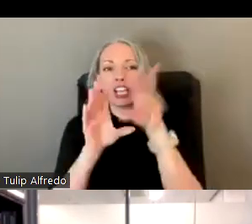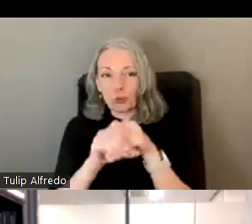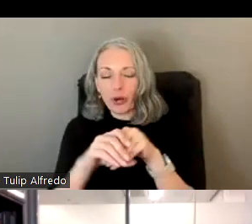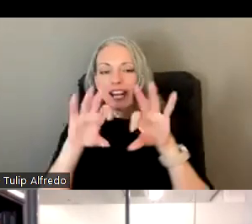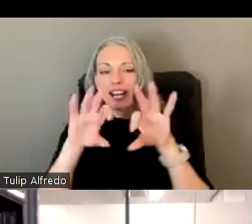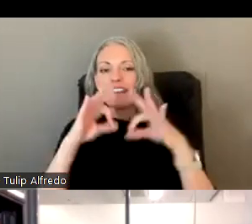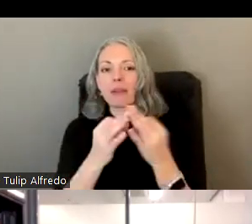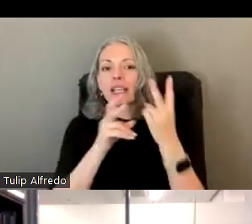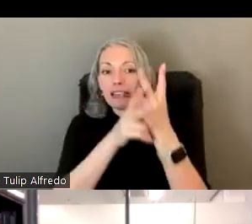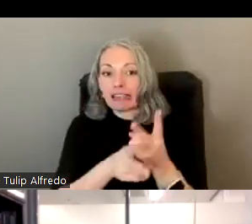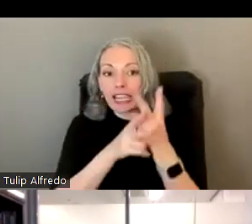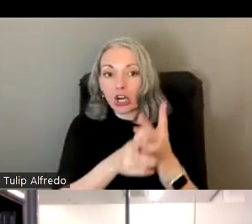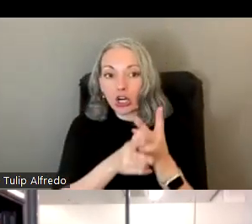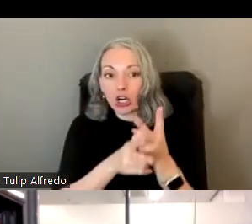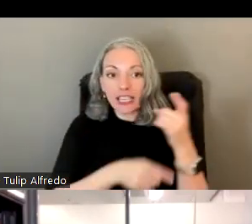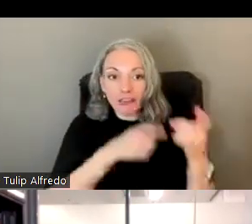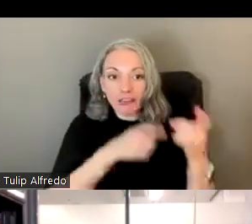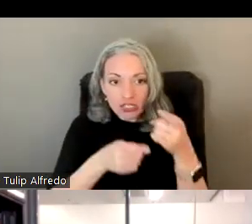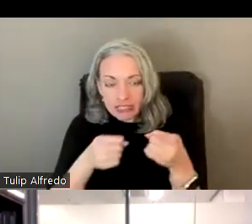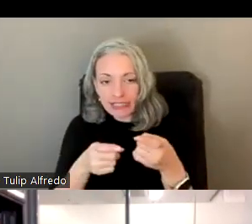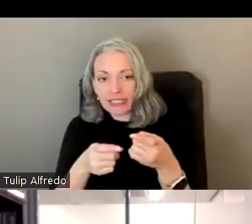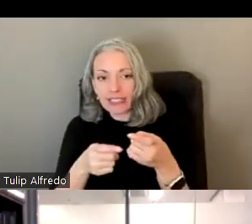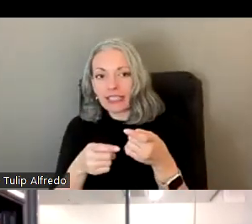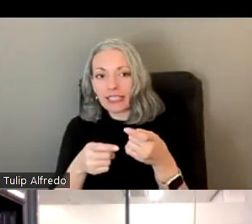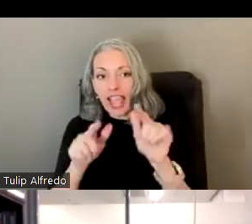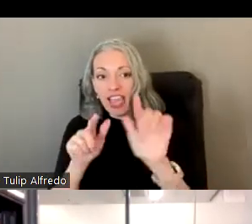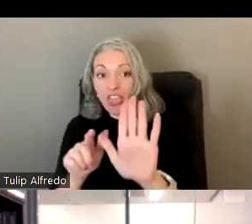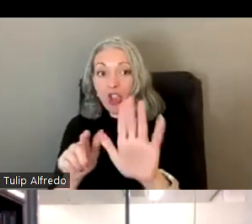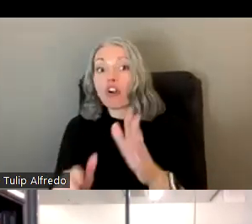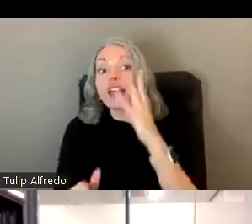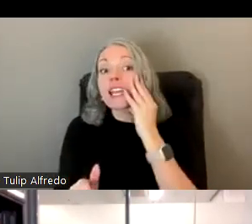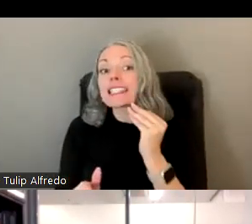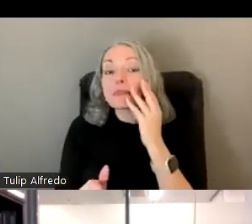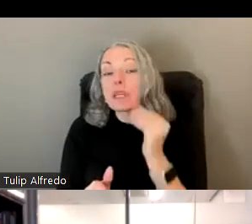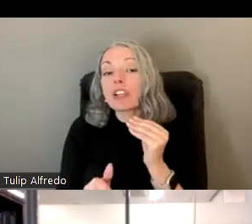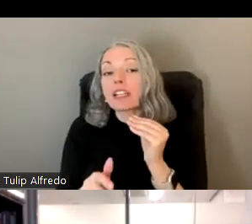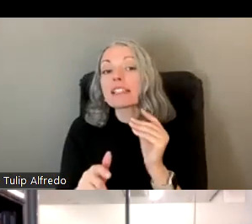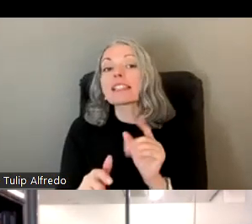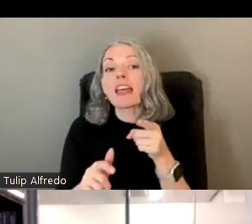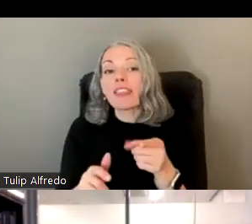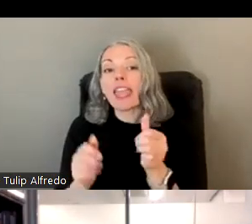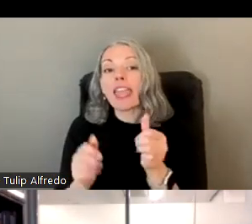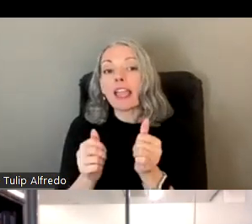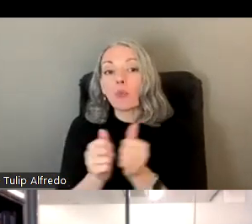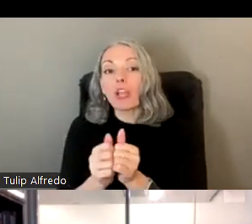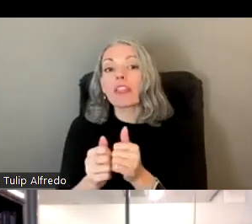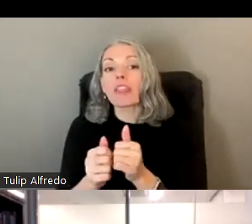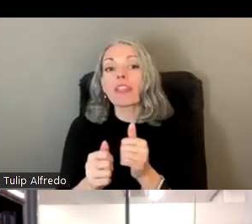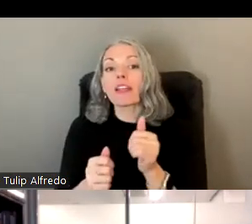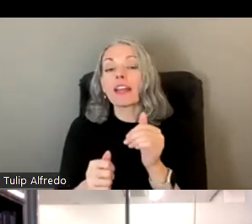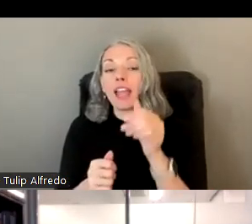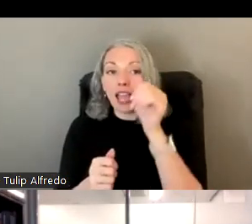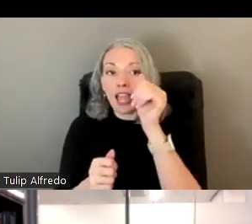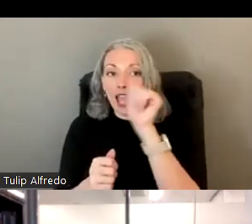family caregivers, caregiving, and the lived experience of individuals with Alzheimer's into local